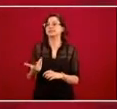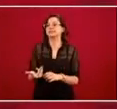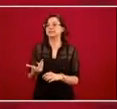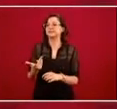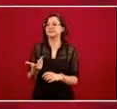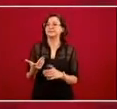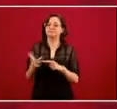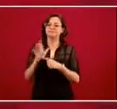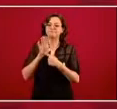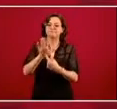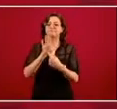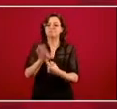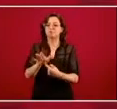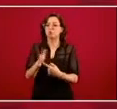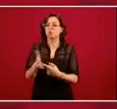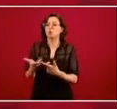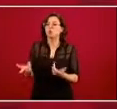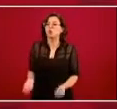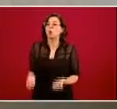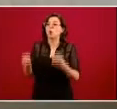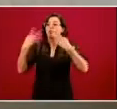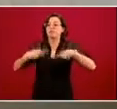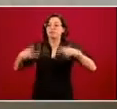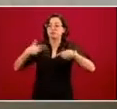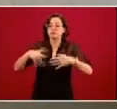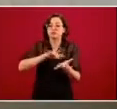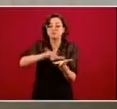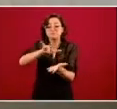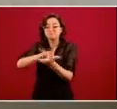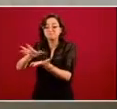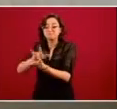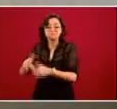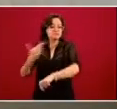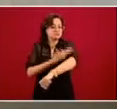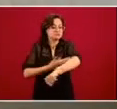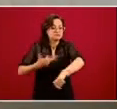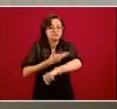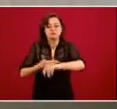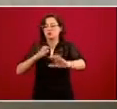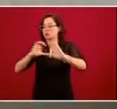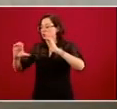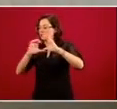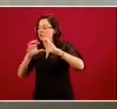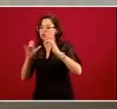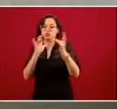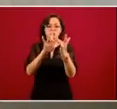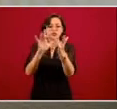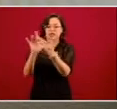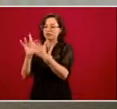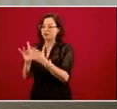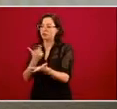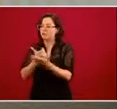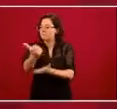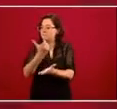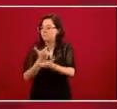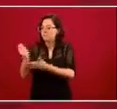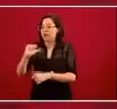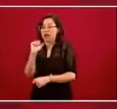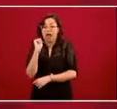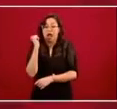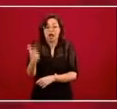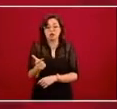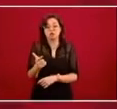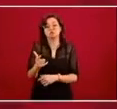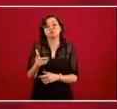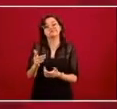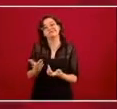coordinate this apparatus of the federal government. It would be great to invite them here so they could talk into further detail about these programs. But